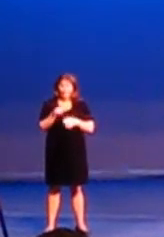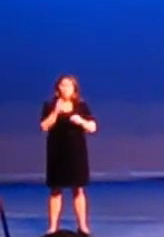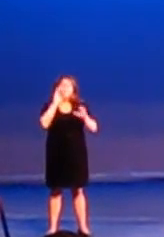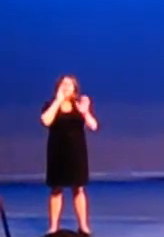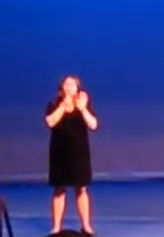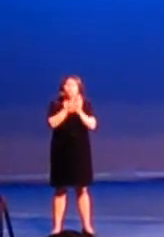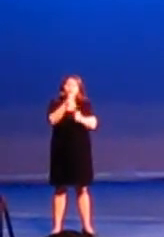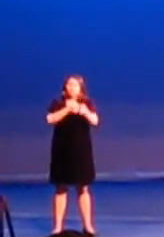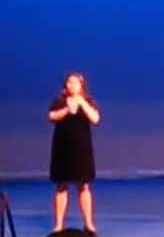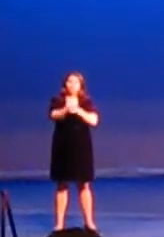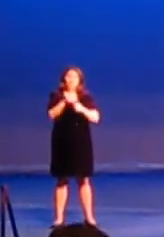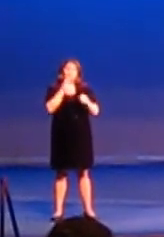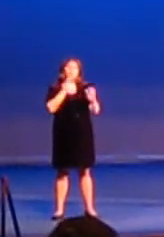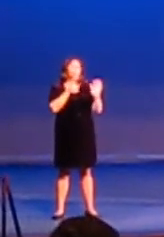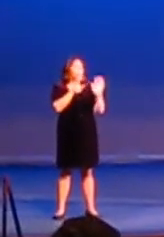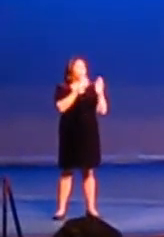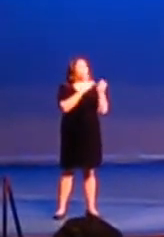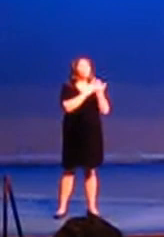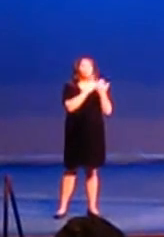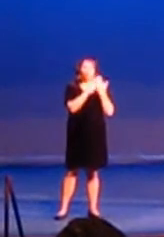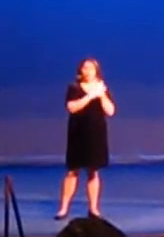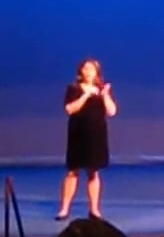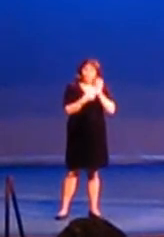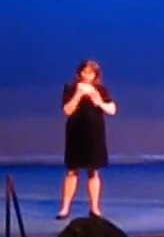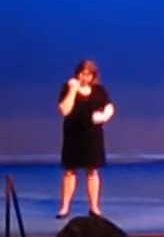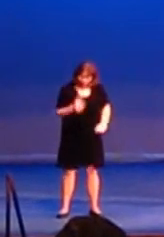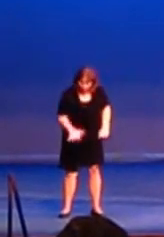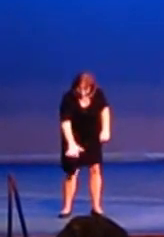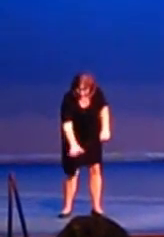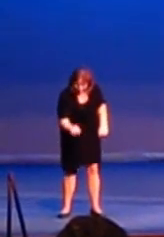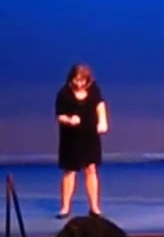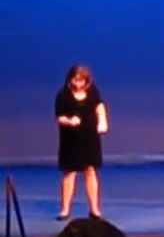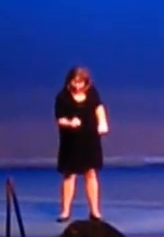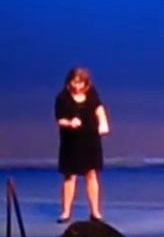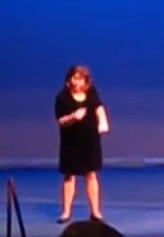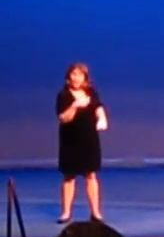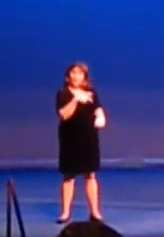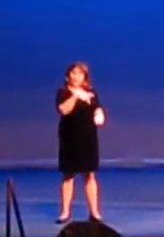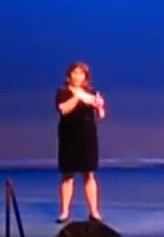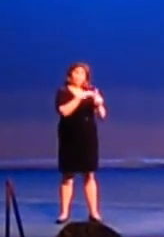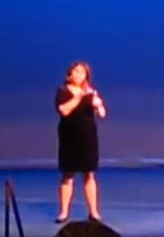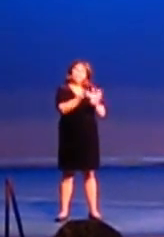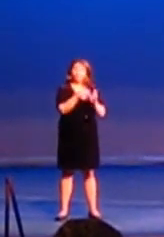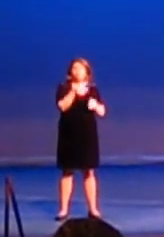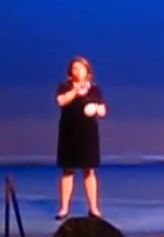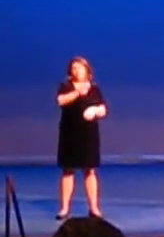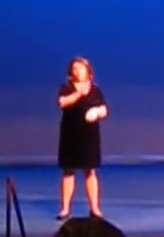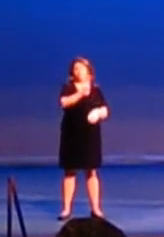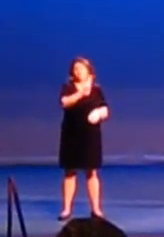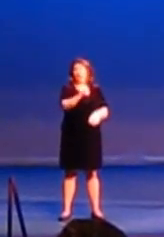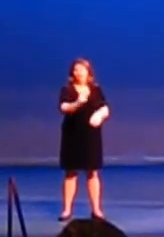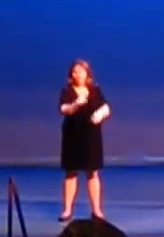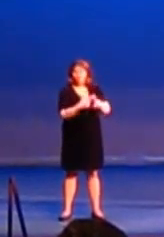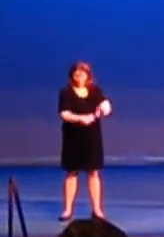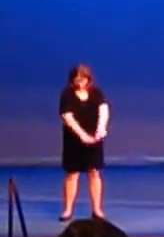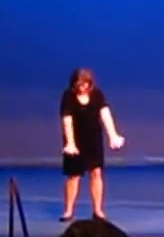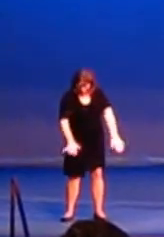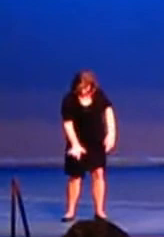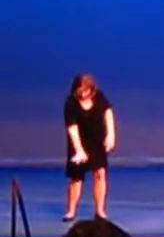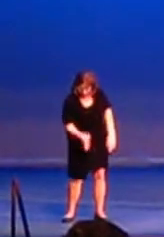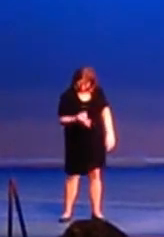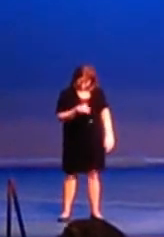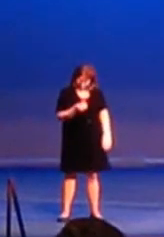if we see them picking up a piece of fuzz, we think, okay, they got a piece of fuzz off the floor. That's good, we'll let them play with